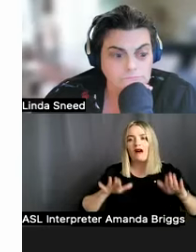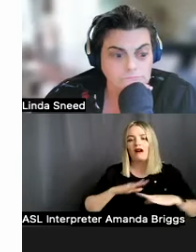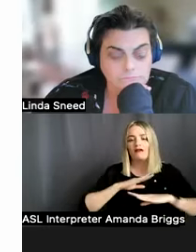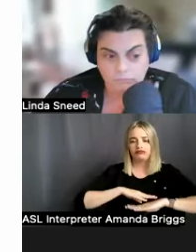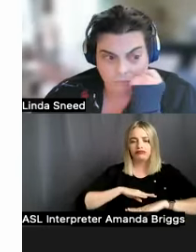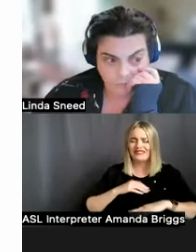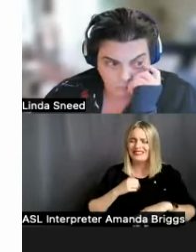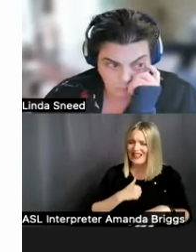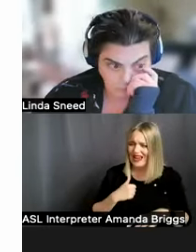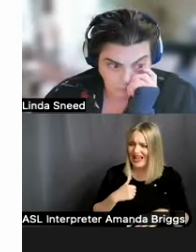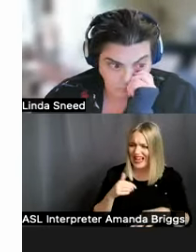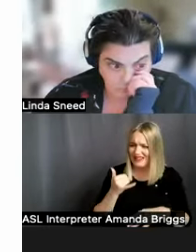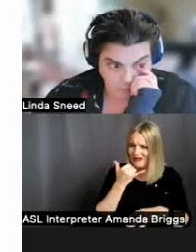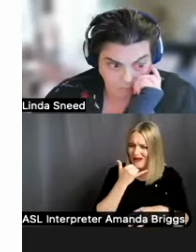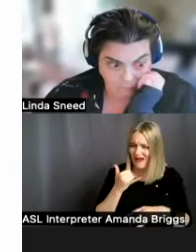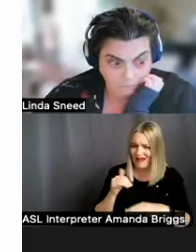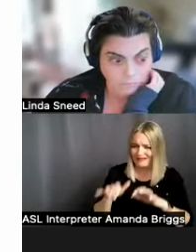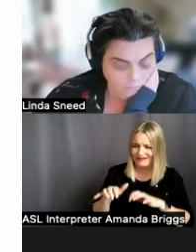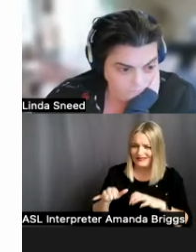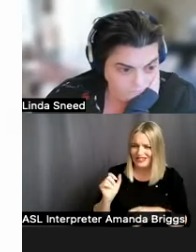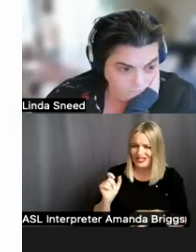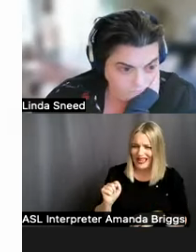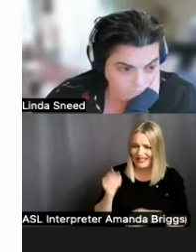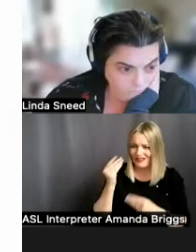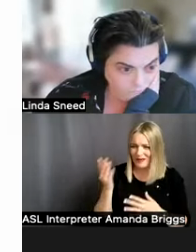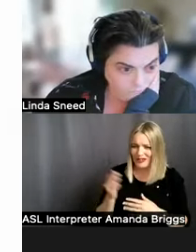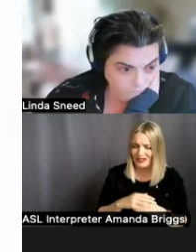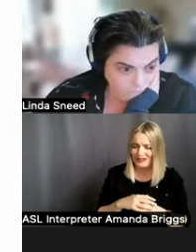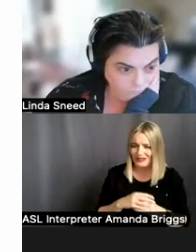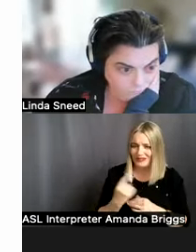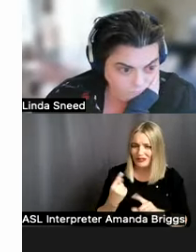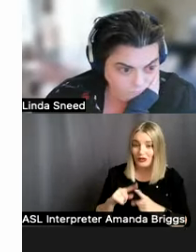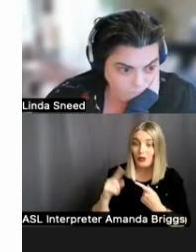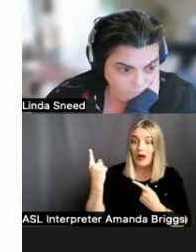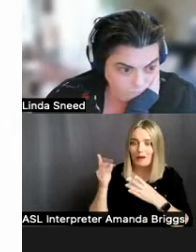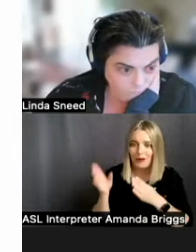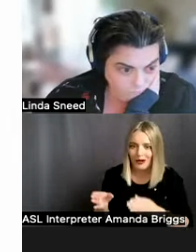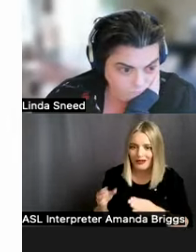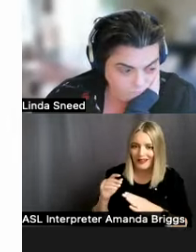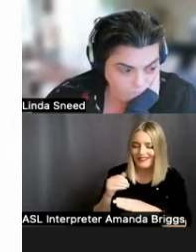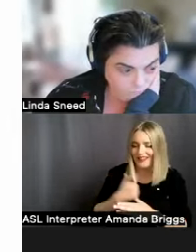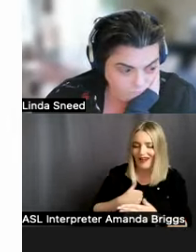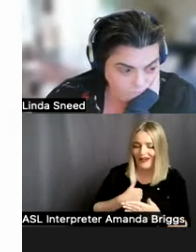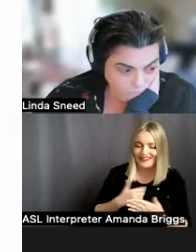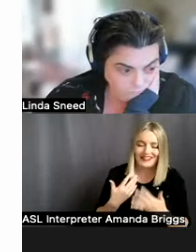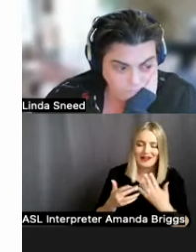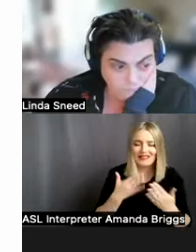I put the contract information in the chat, but only to one person. Anyway, thank you.